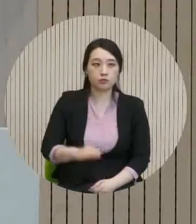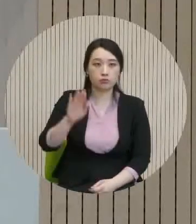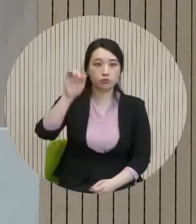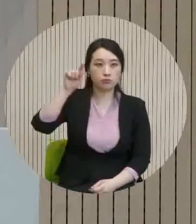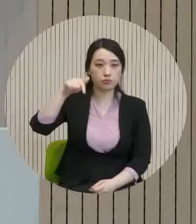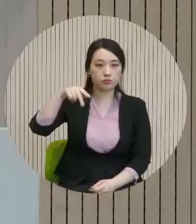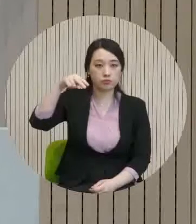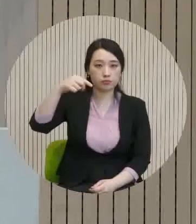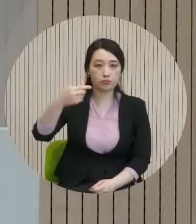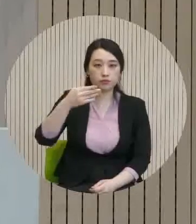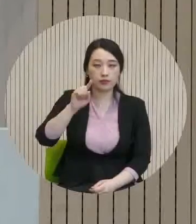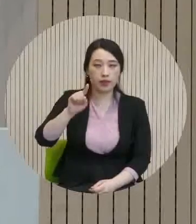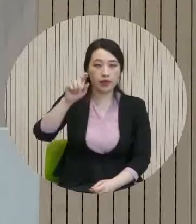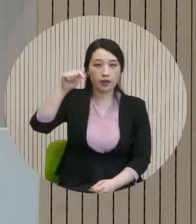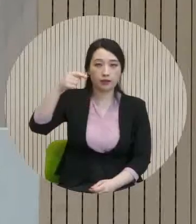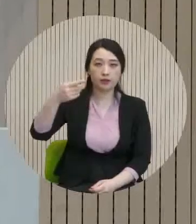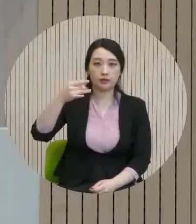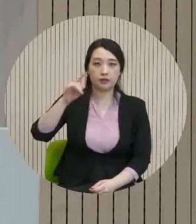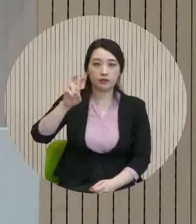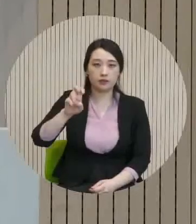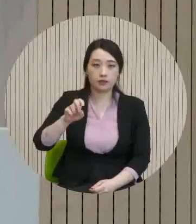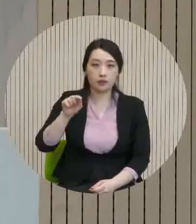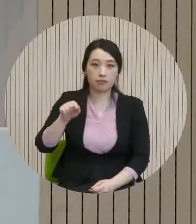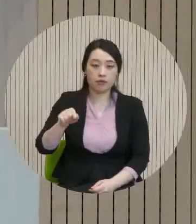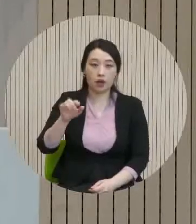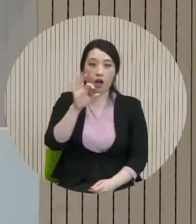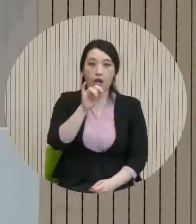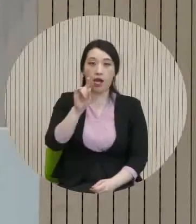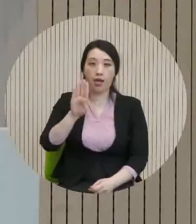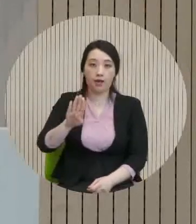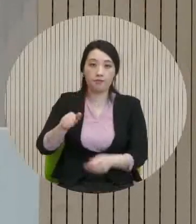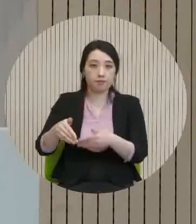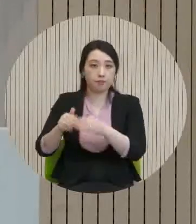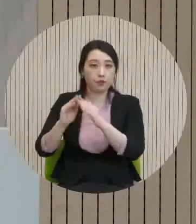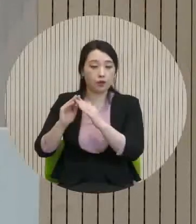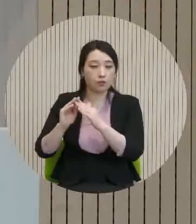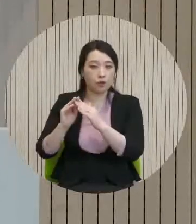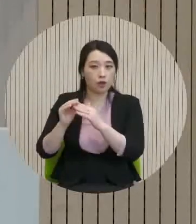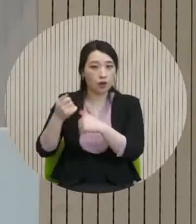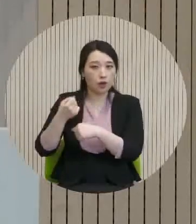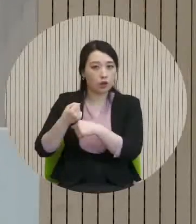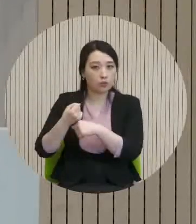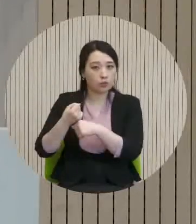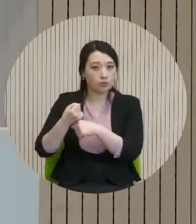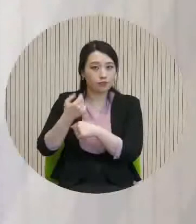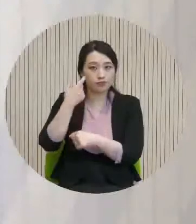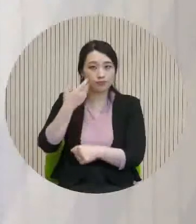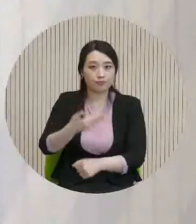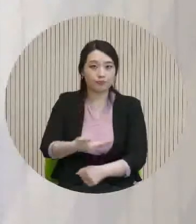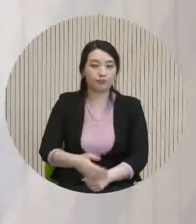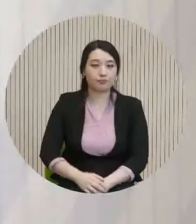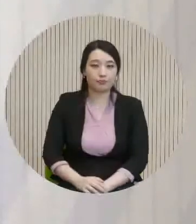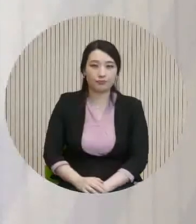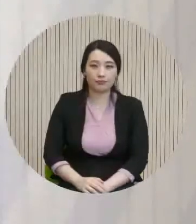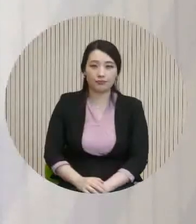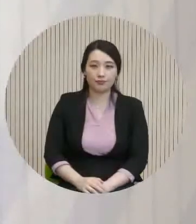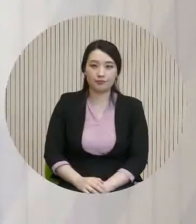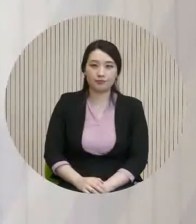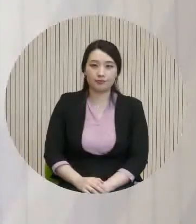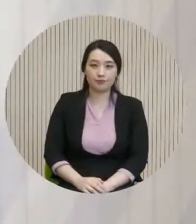Jae-hyun. The Bookstagram application development. Well, I have a question regarding